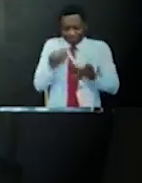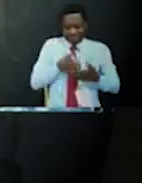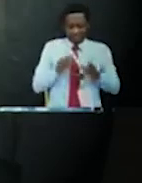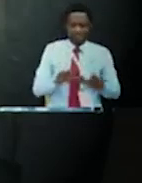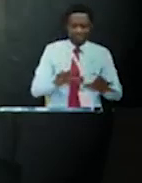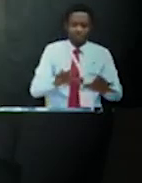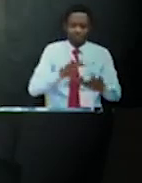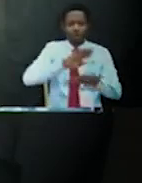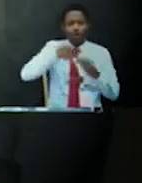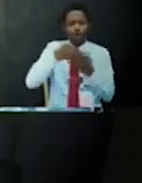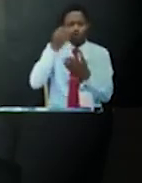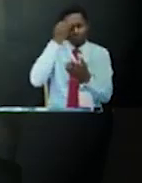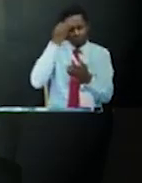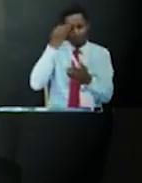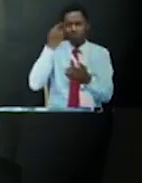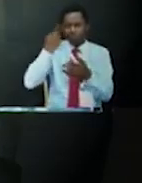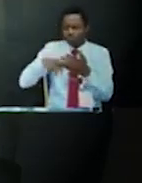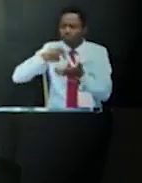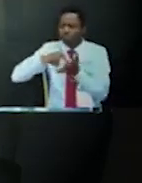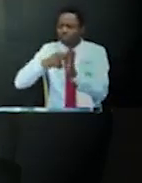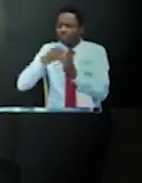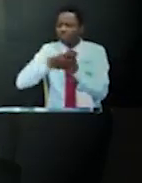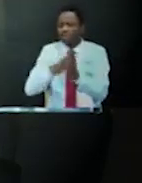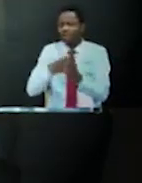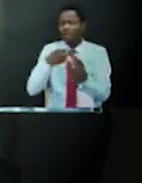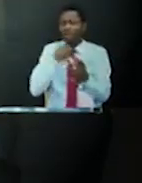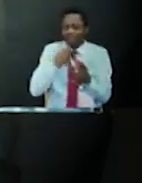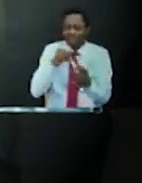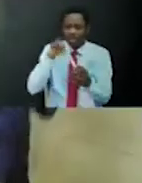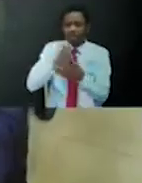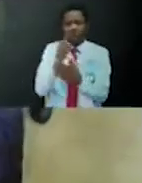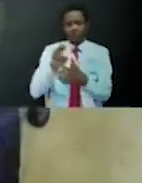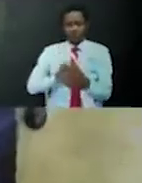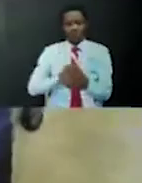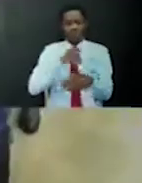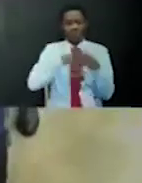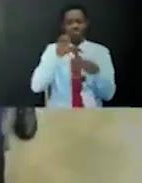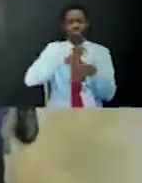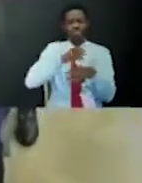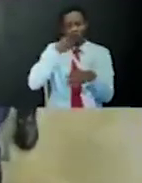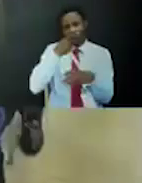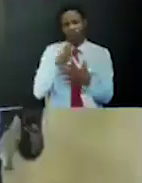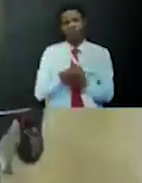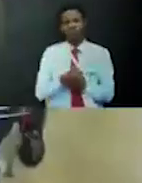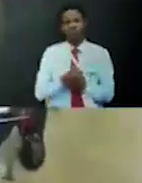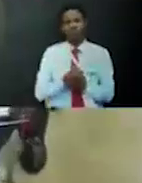know what it means to be a minister or a member in the Church of Pentecost.